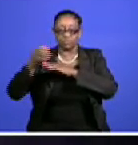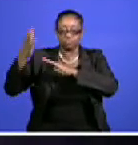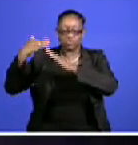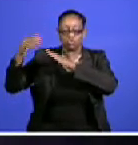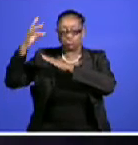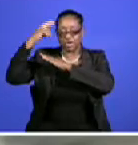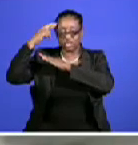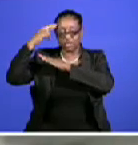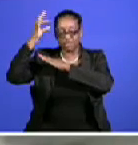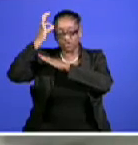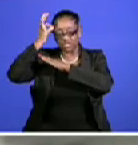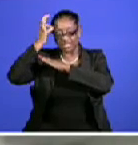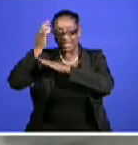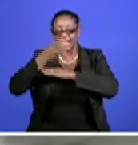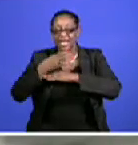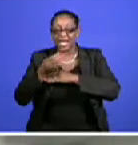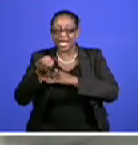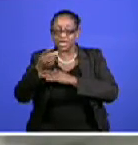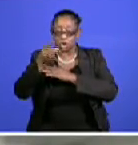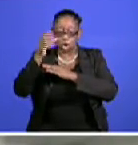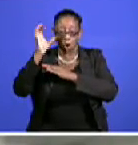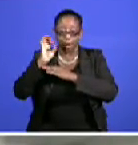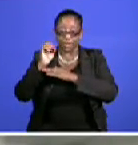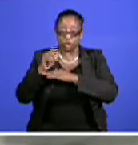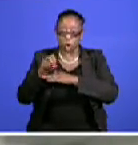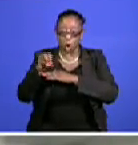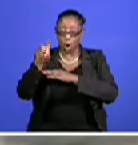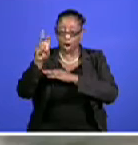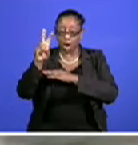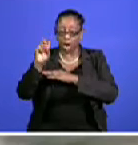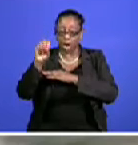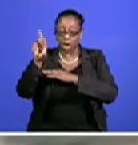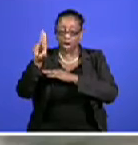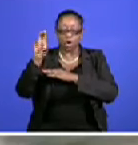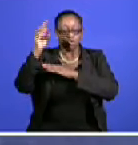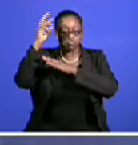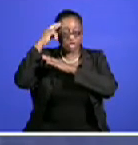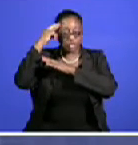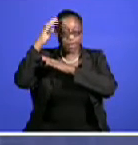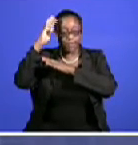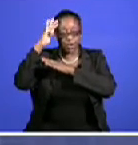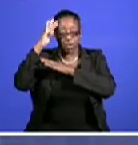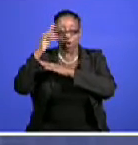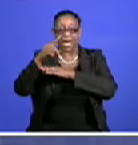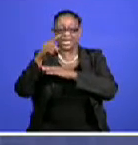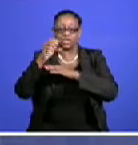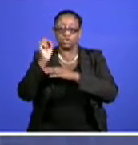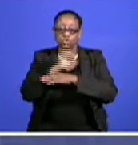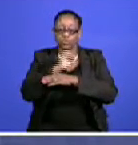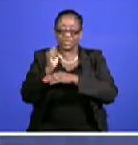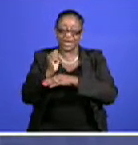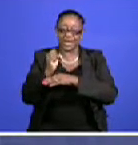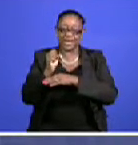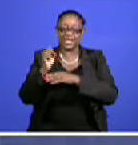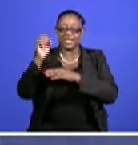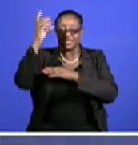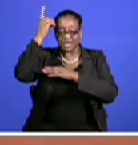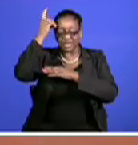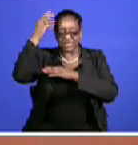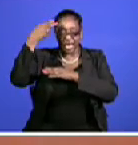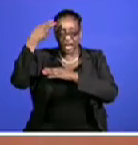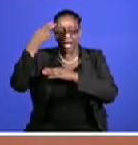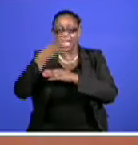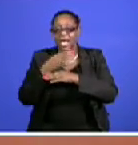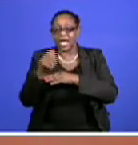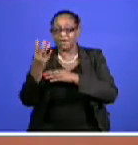Reginald Ferguson and includes former Commodore of the Royal Bahamas Defense Force Roderick Bowe, former Superintendent of Police Douglas Hanna, and